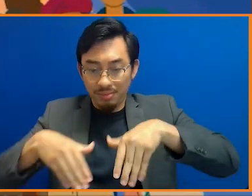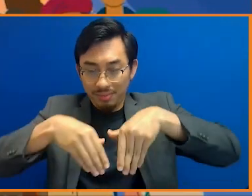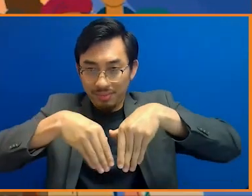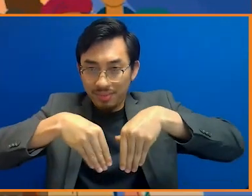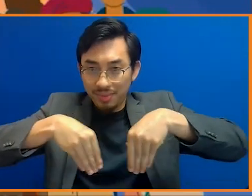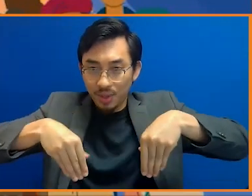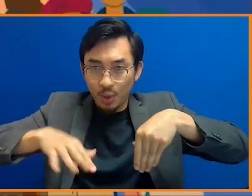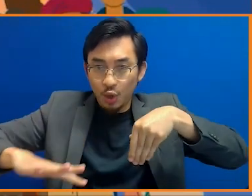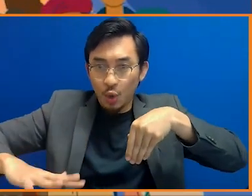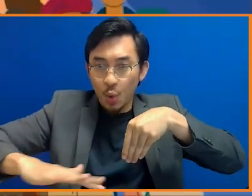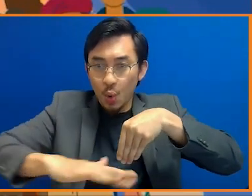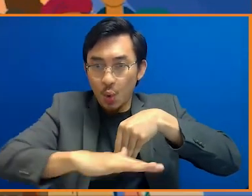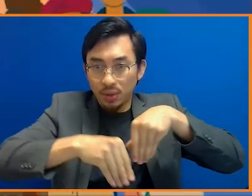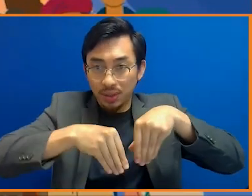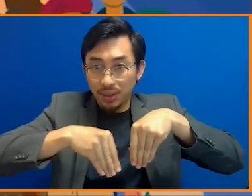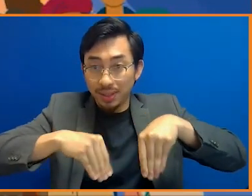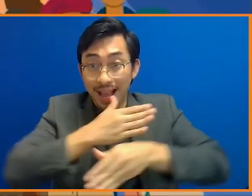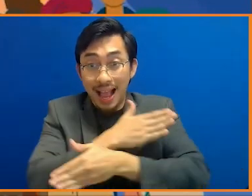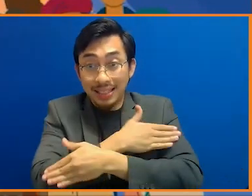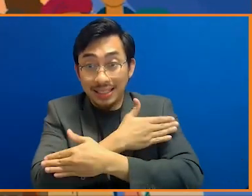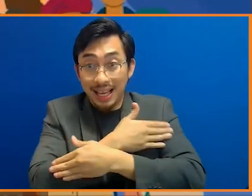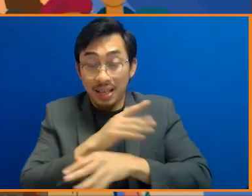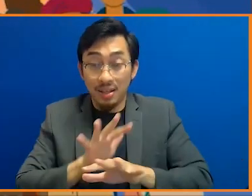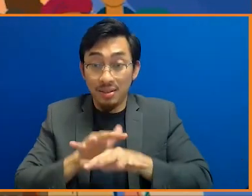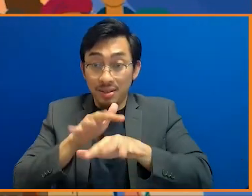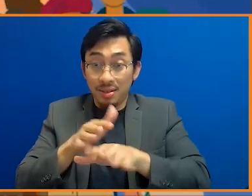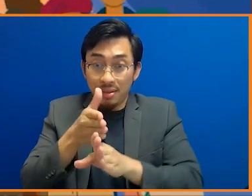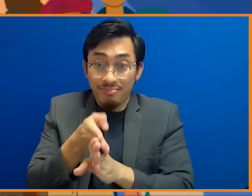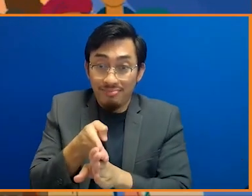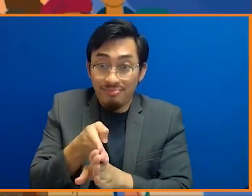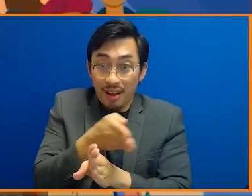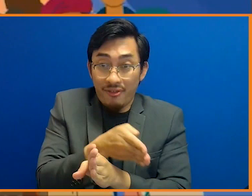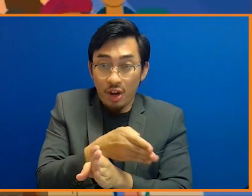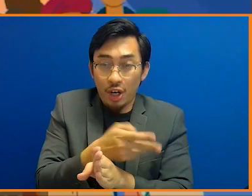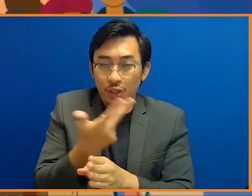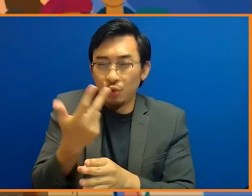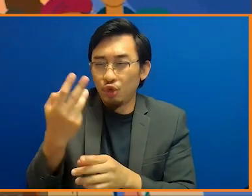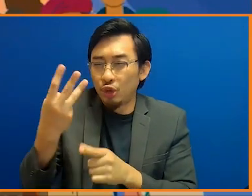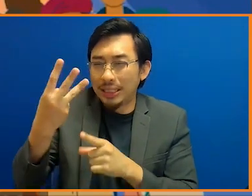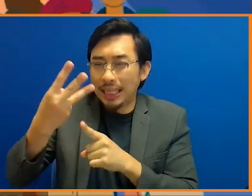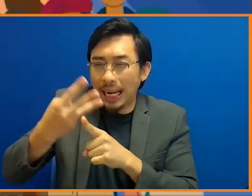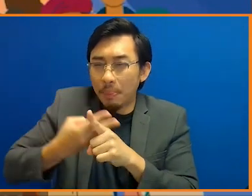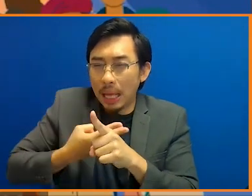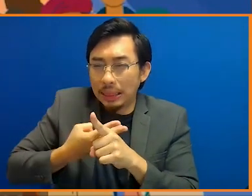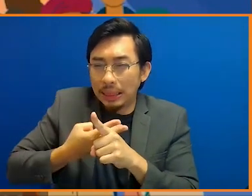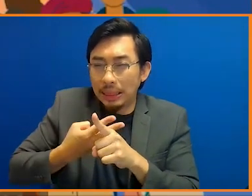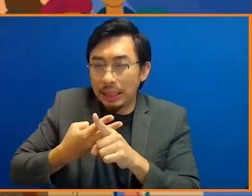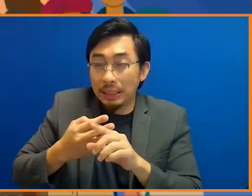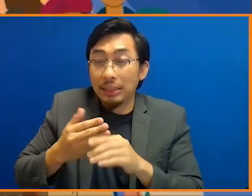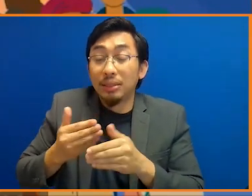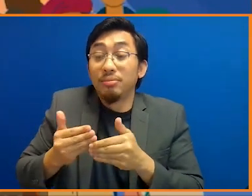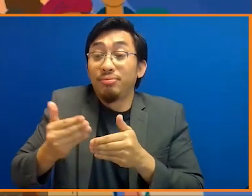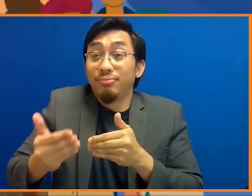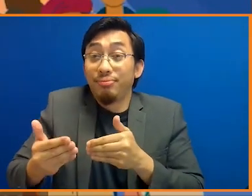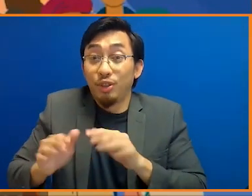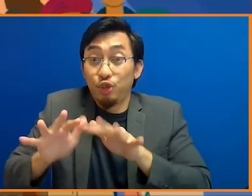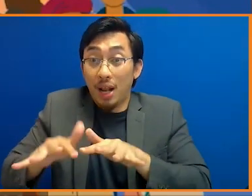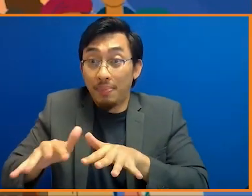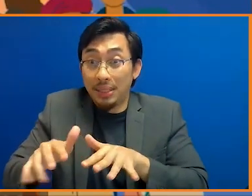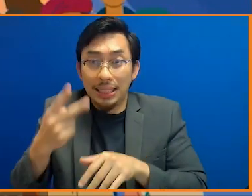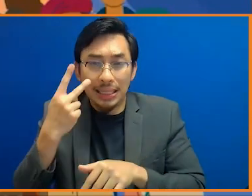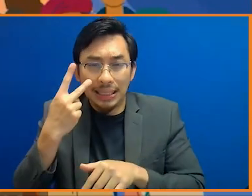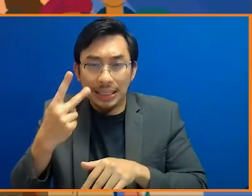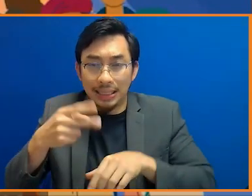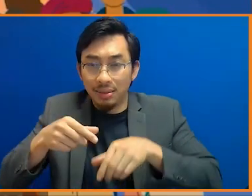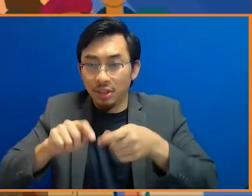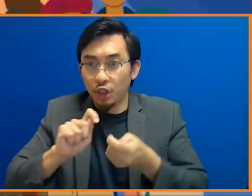coastline of Banda Aceh. This is before tsunami, and this is just exactly 3 months after tsunami. You can see